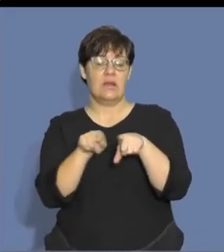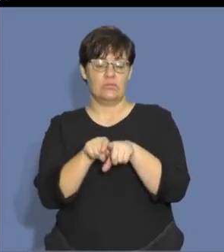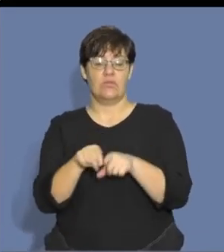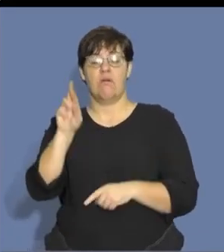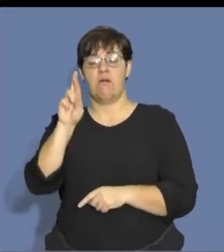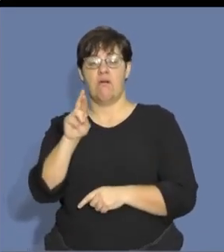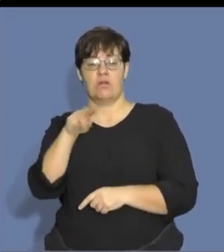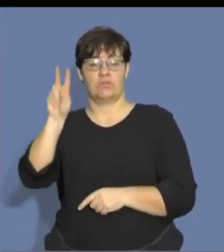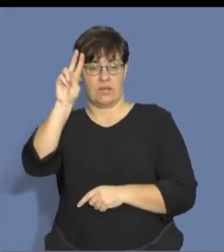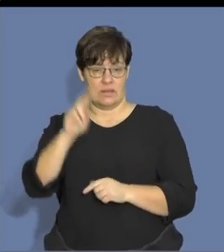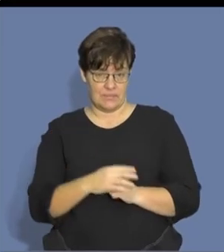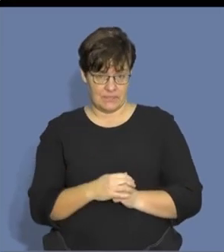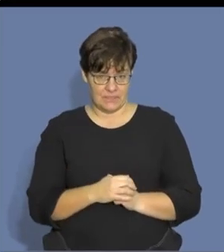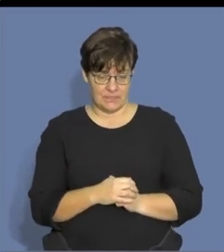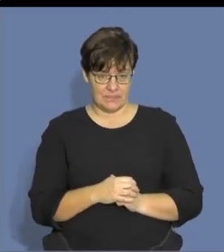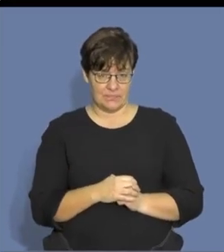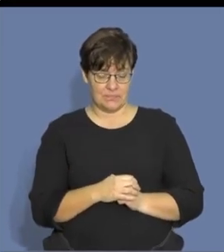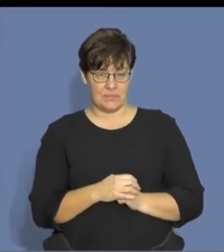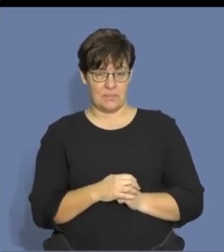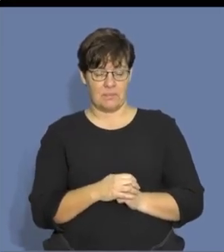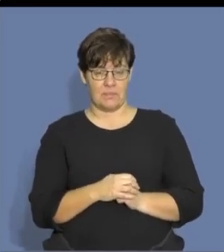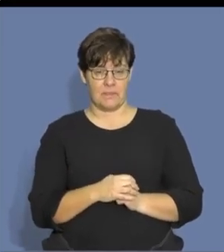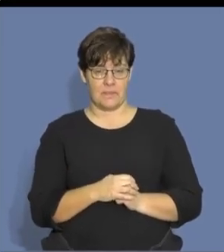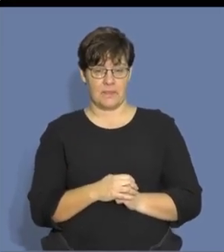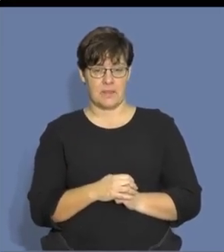equal to r squared. Now,